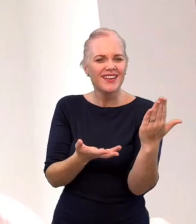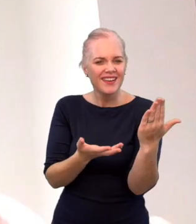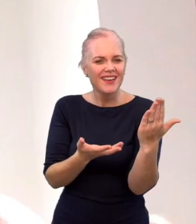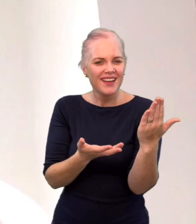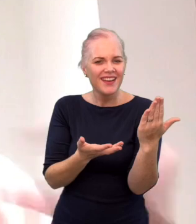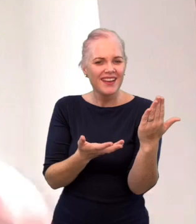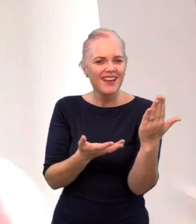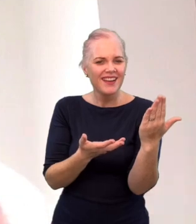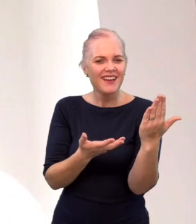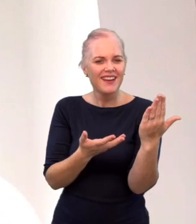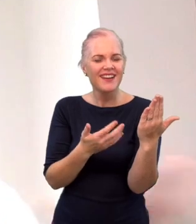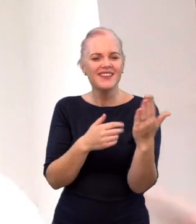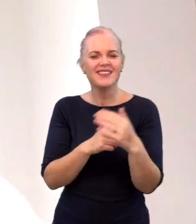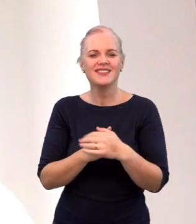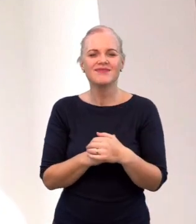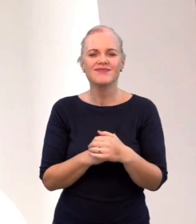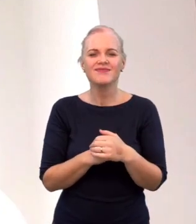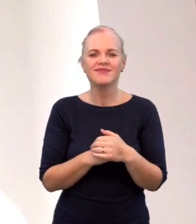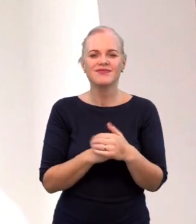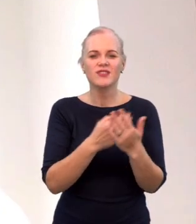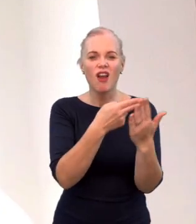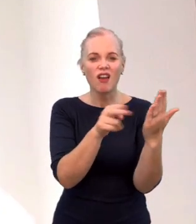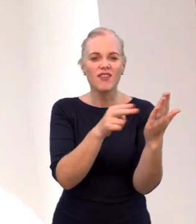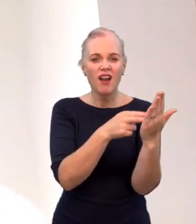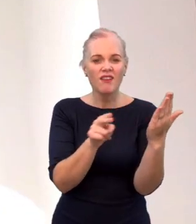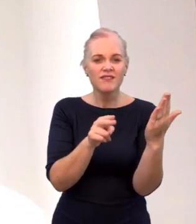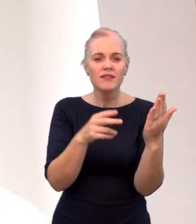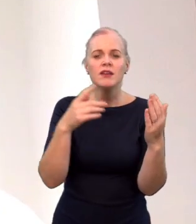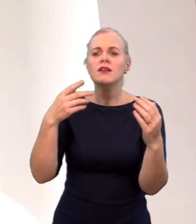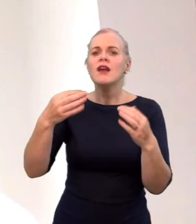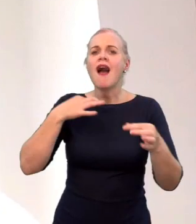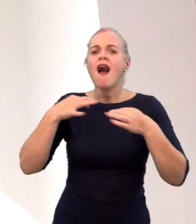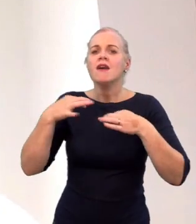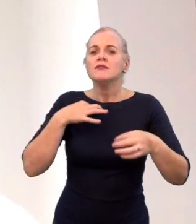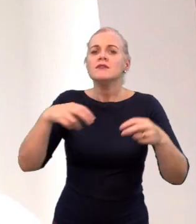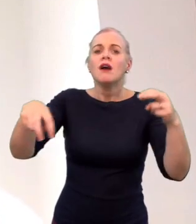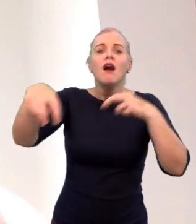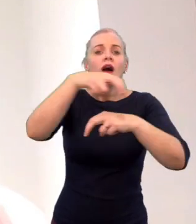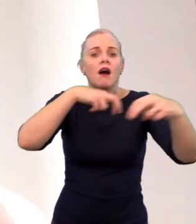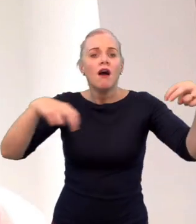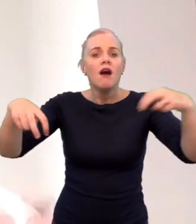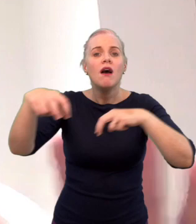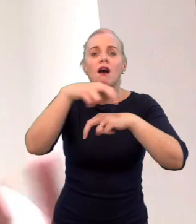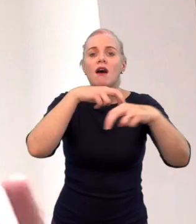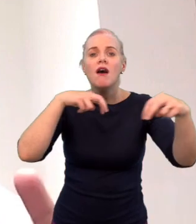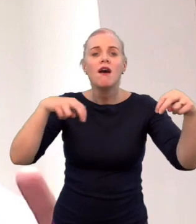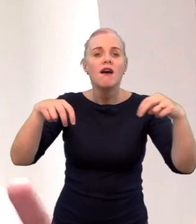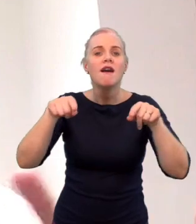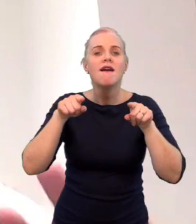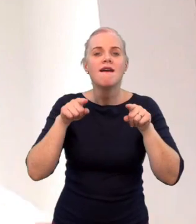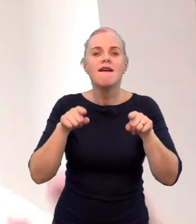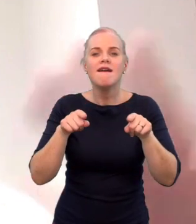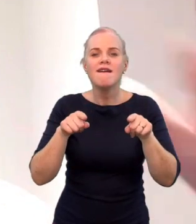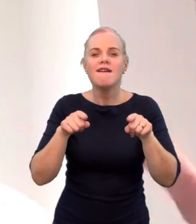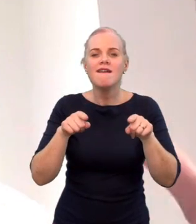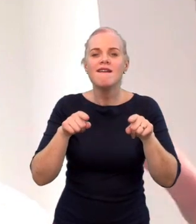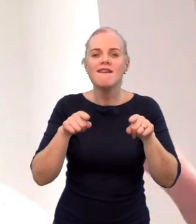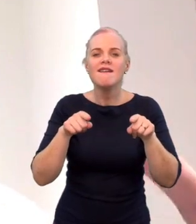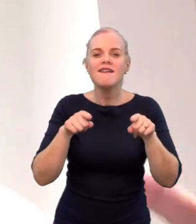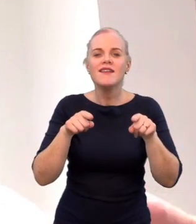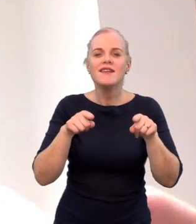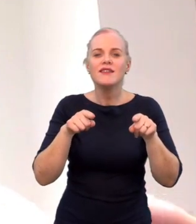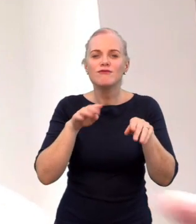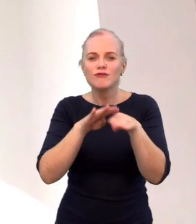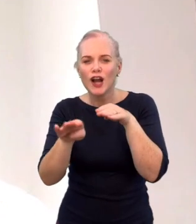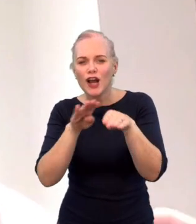in physically in what she's doing on stage. So we could cut some of those lines, or maybe once the actors are on